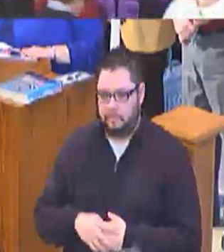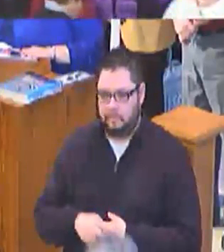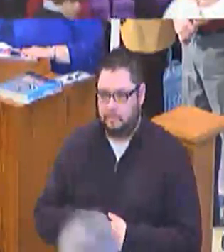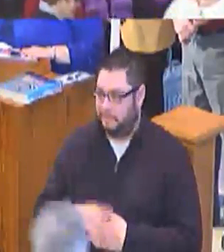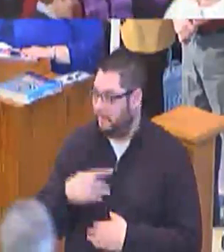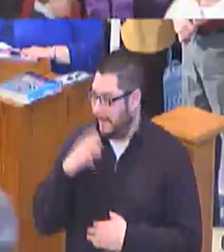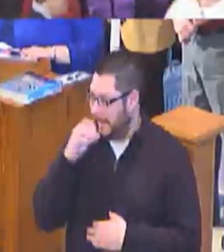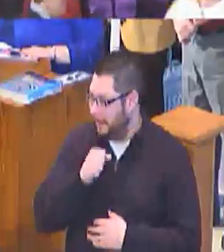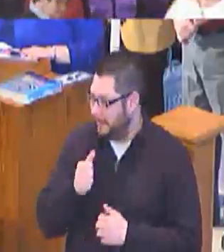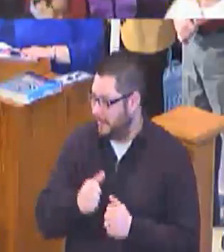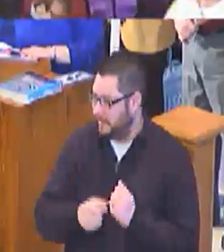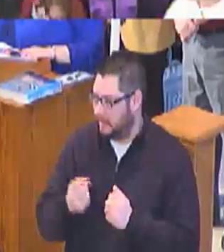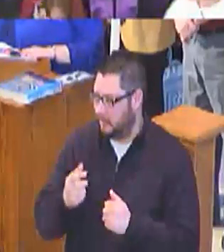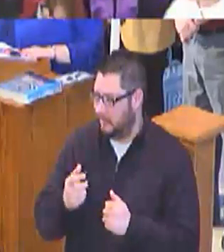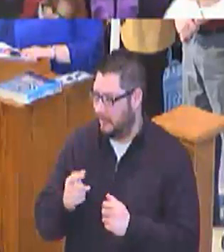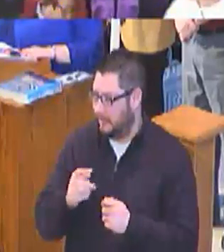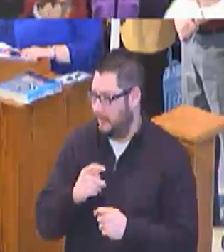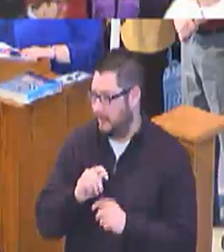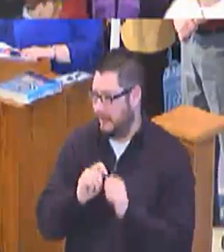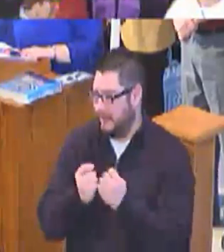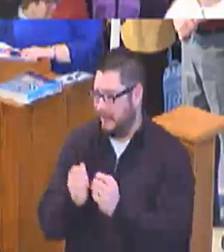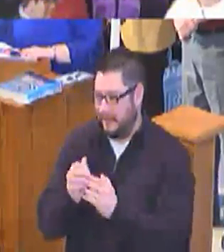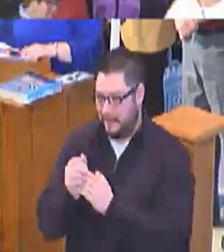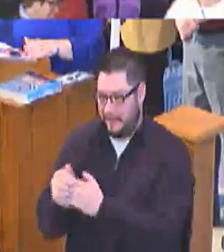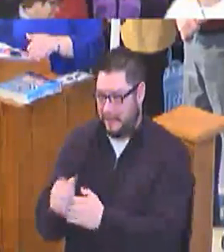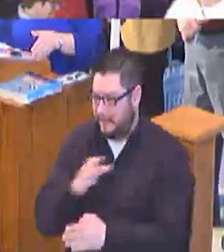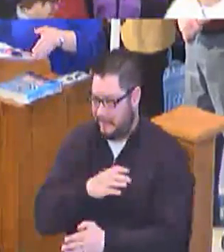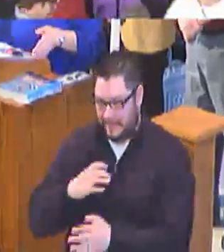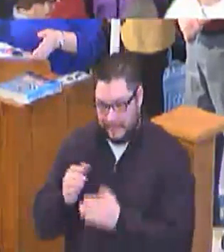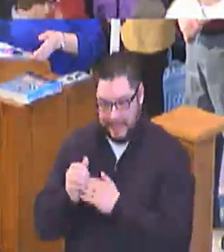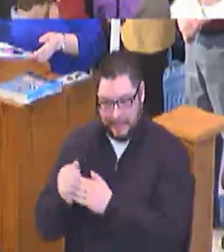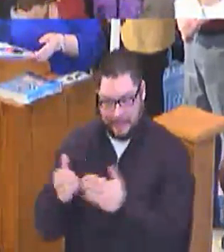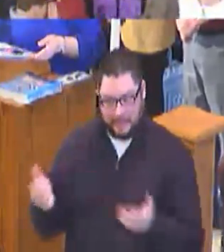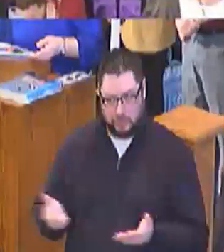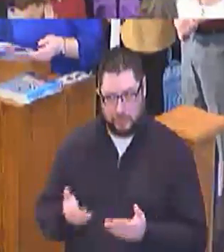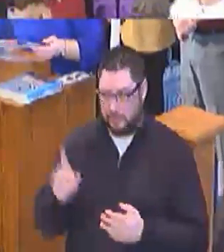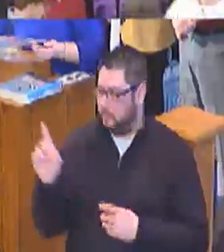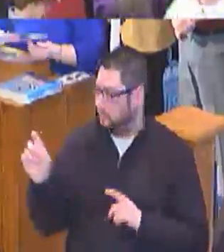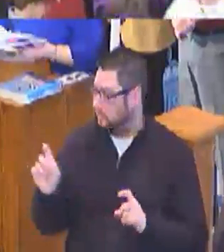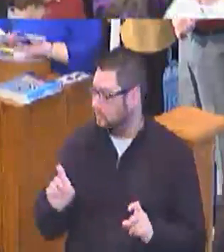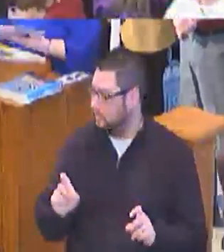Have I missed any other team leaders, committee leaders that are present?